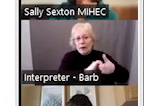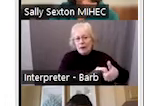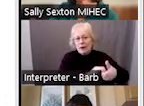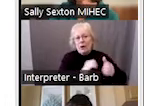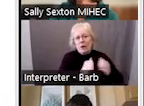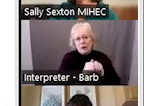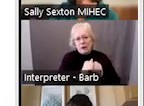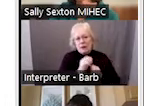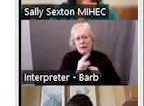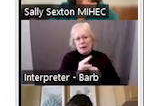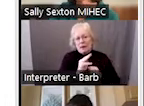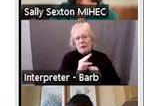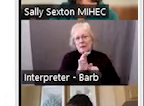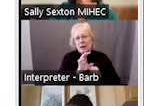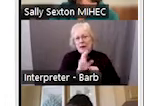teacher, Mr. Fox.